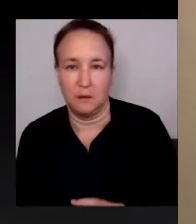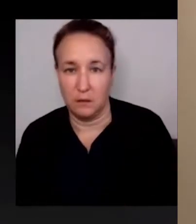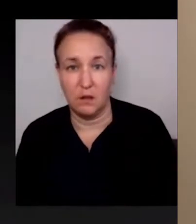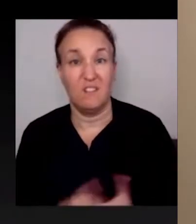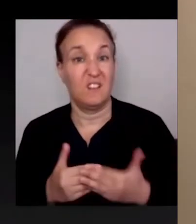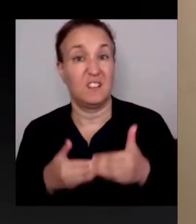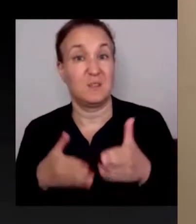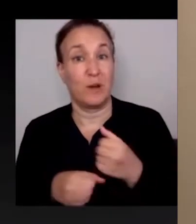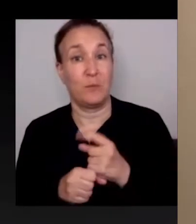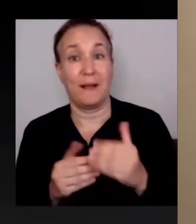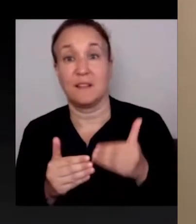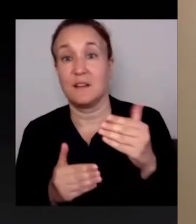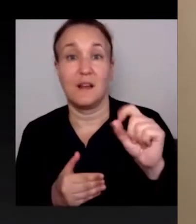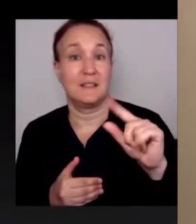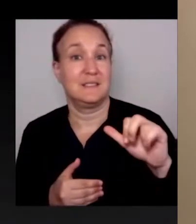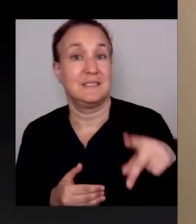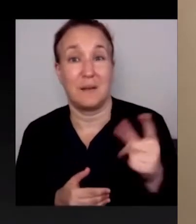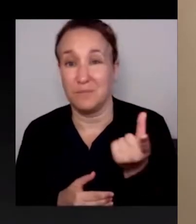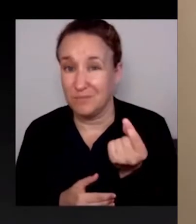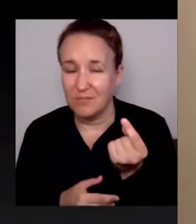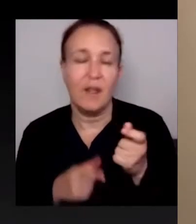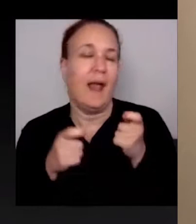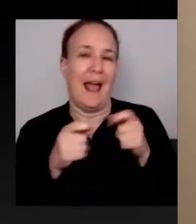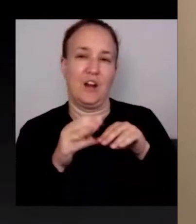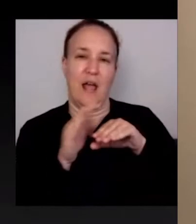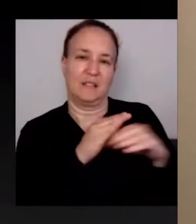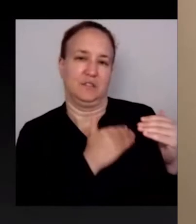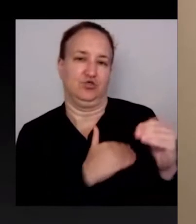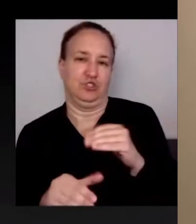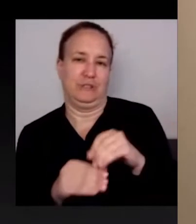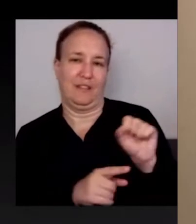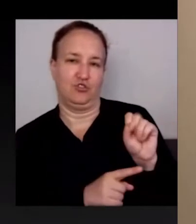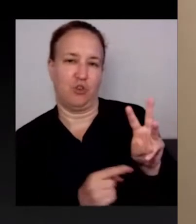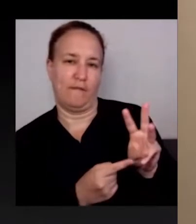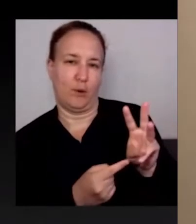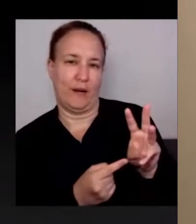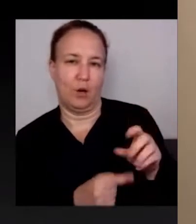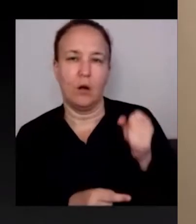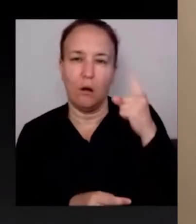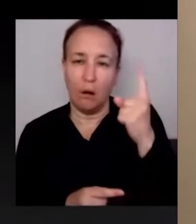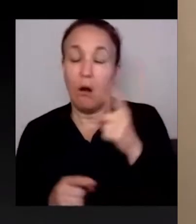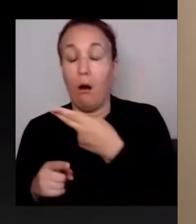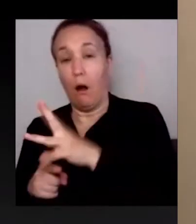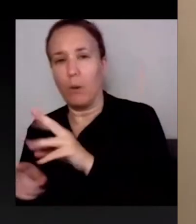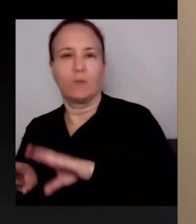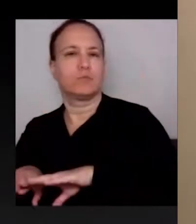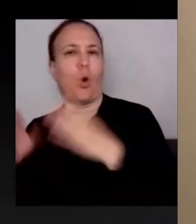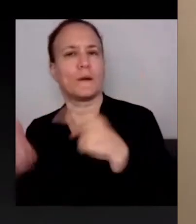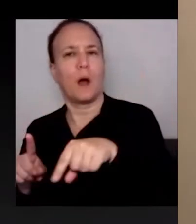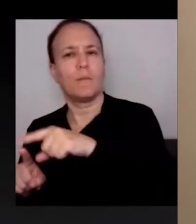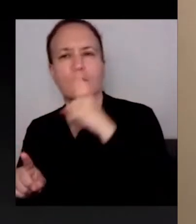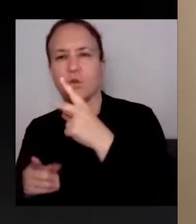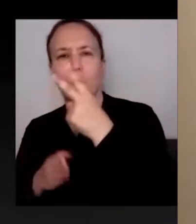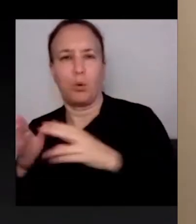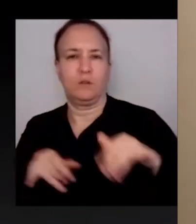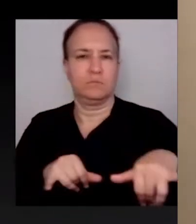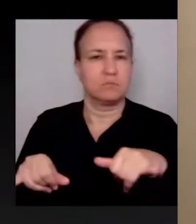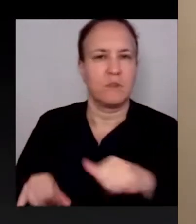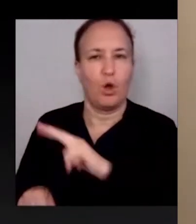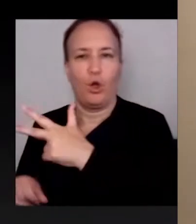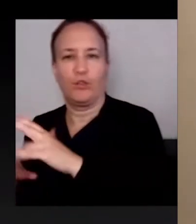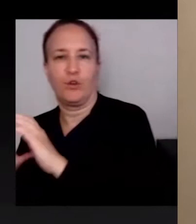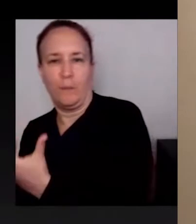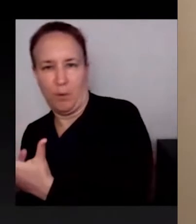next step is to handle access restrictions in software, but open up the hardware to both standard and third-party peripherals.